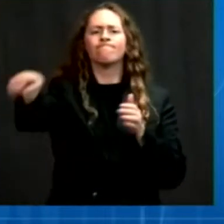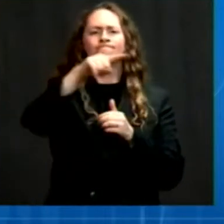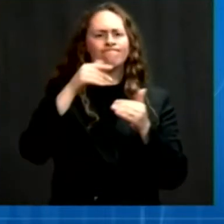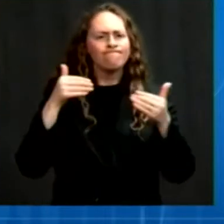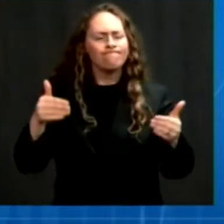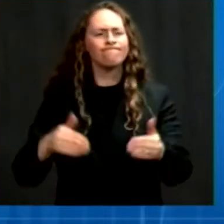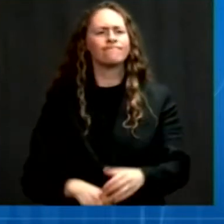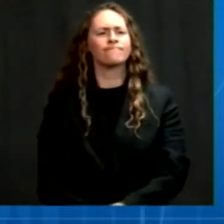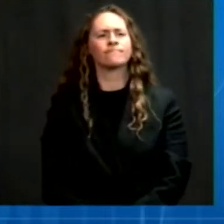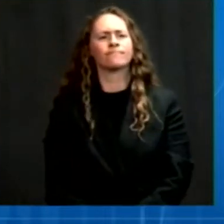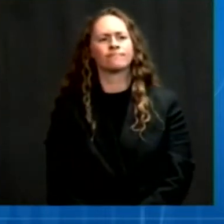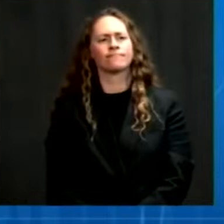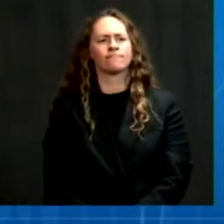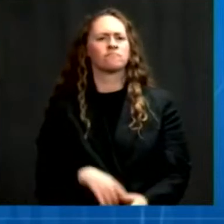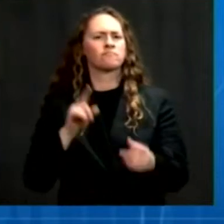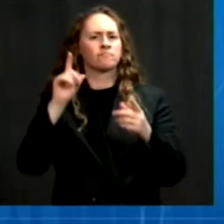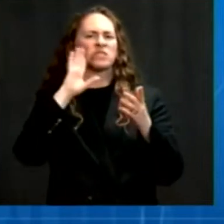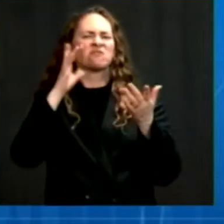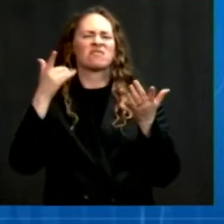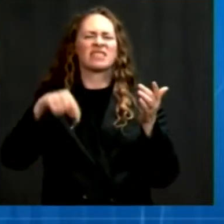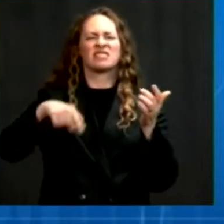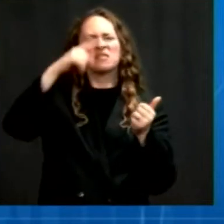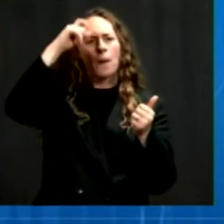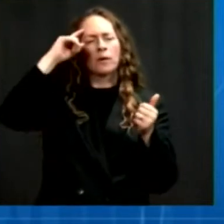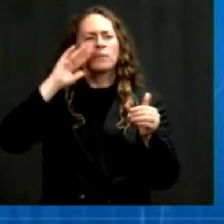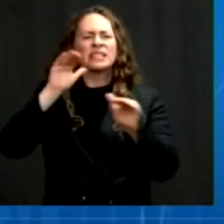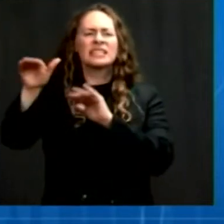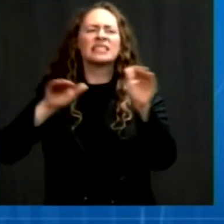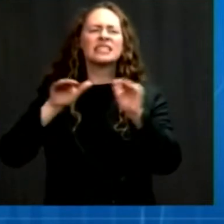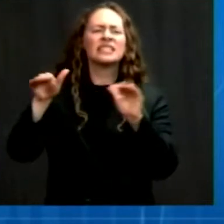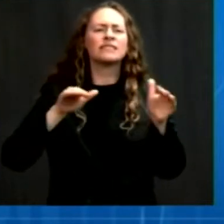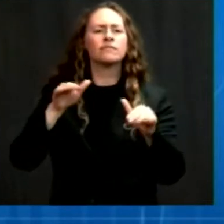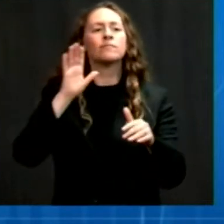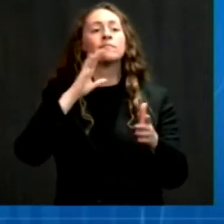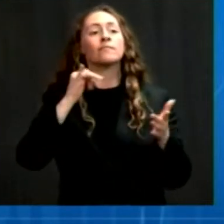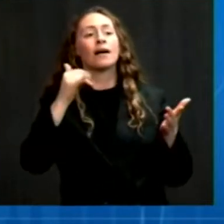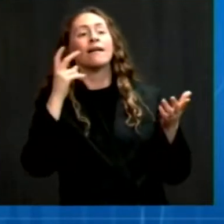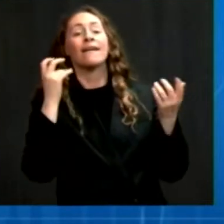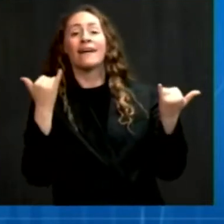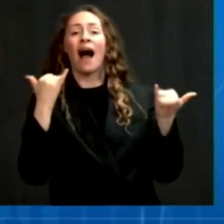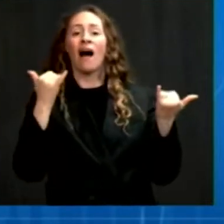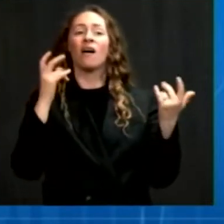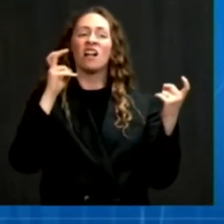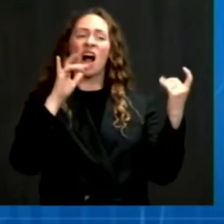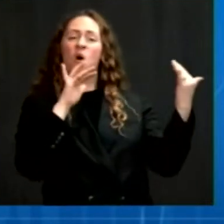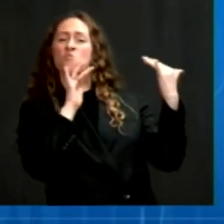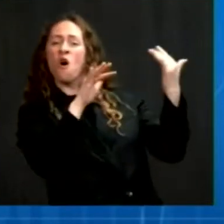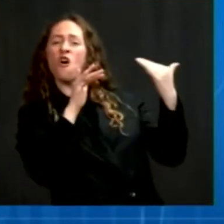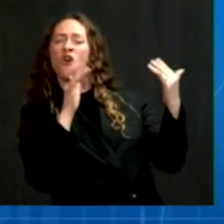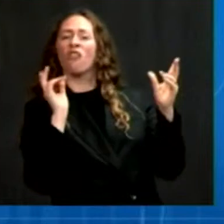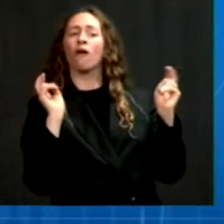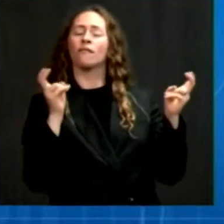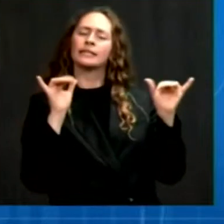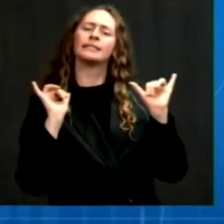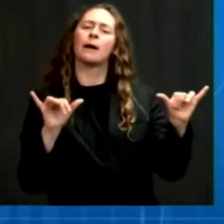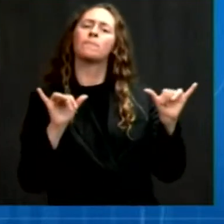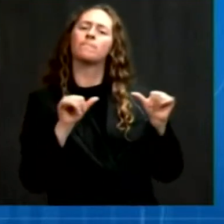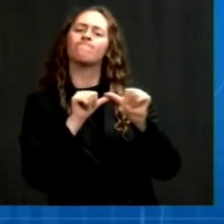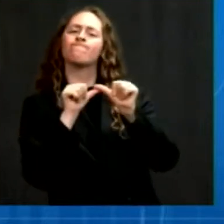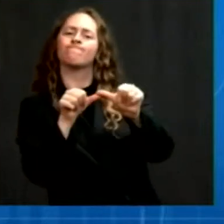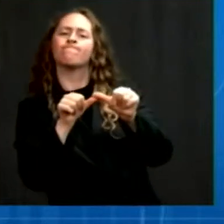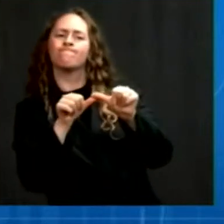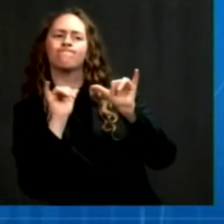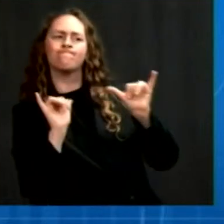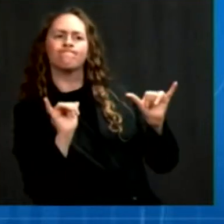the summer months. So this whole of government wartime response continues. We're working more and more person